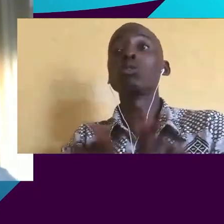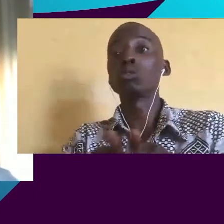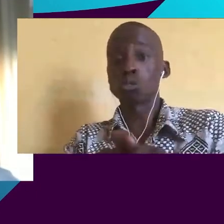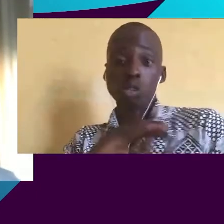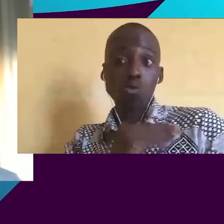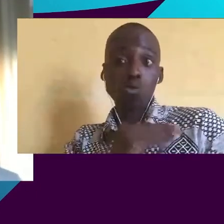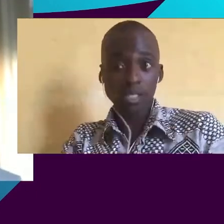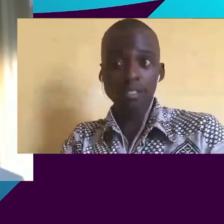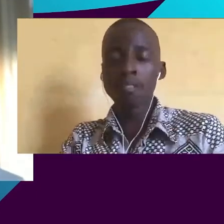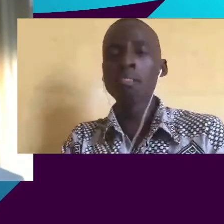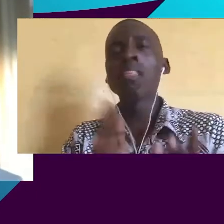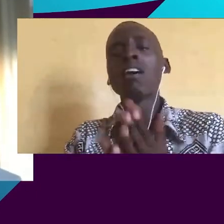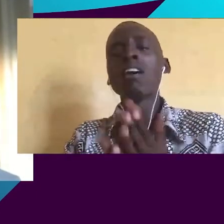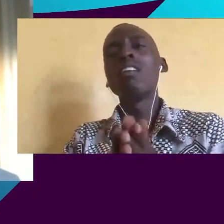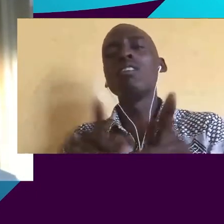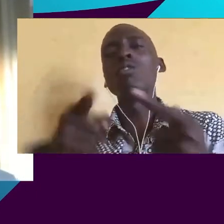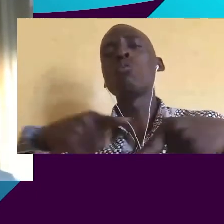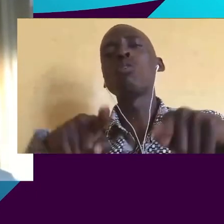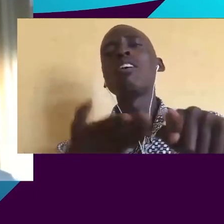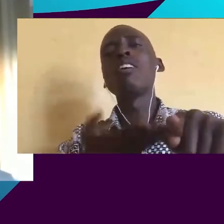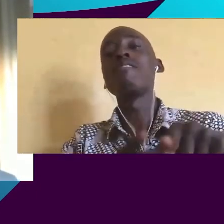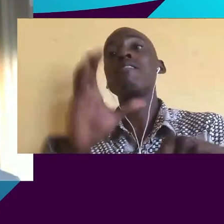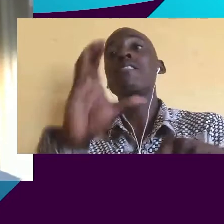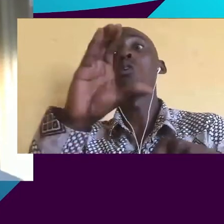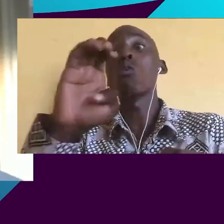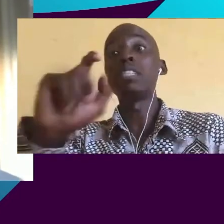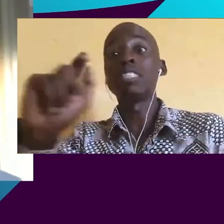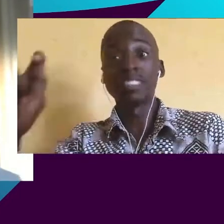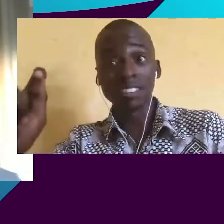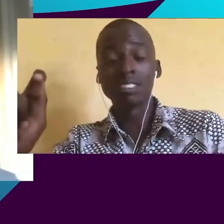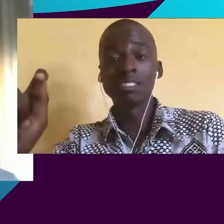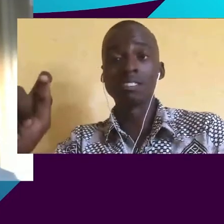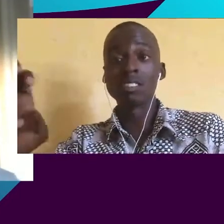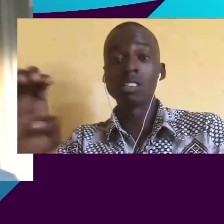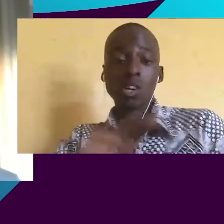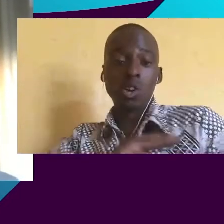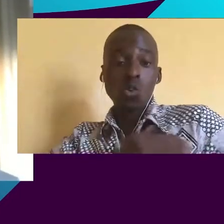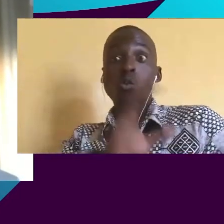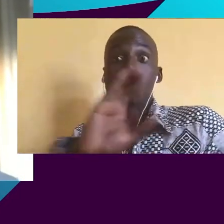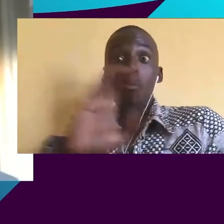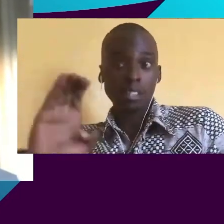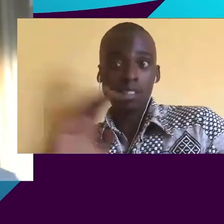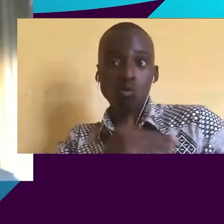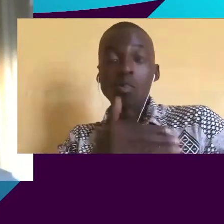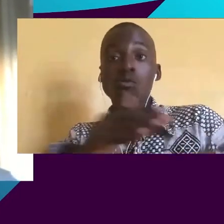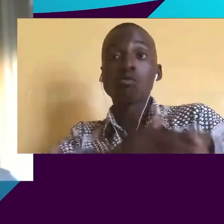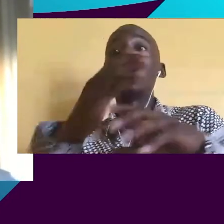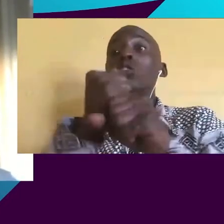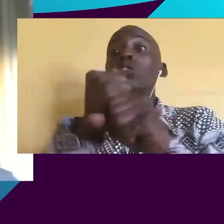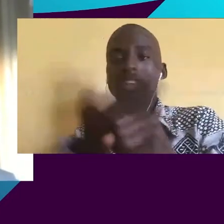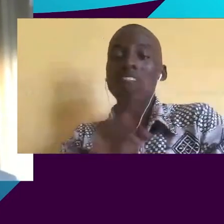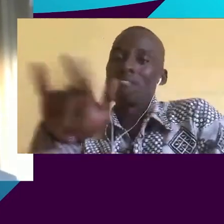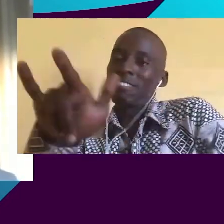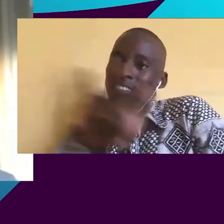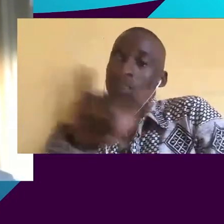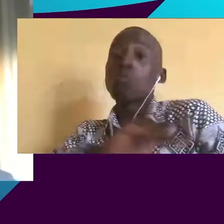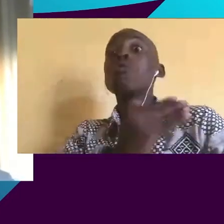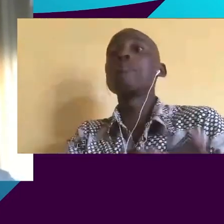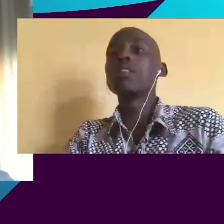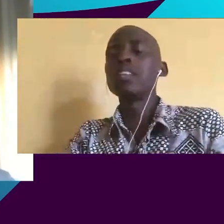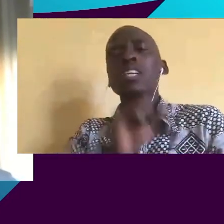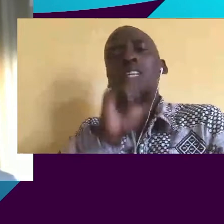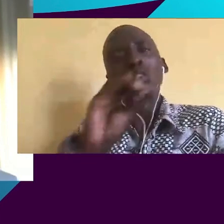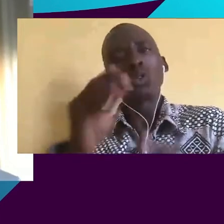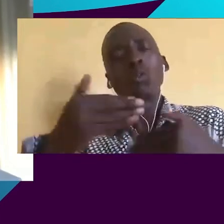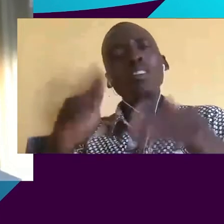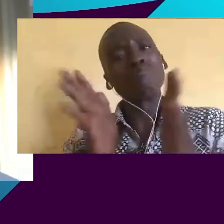we also have a committee, a women football committee and association, which has senior women. So we always encourage these girls,